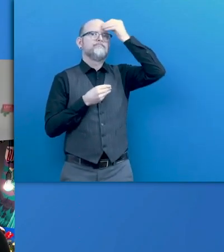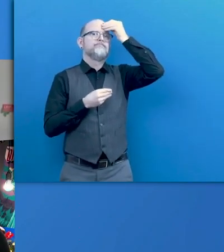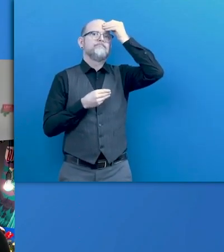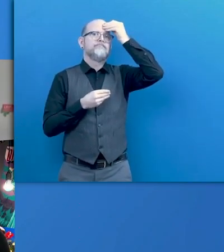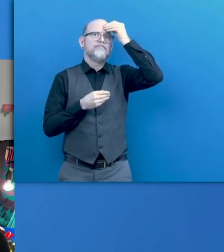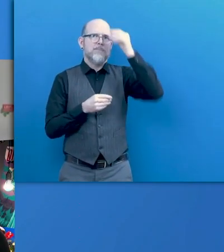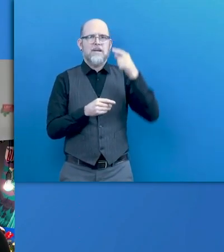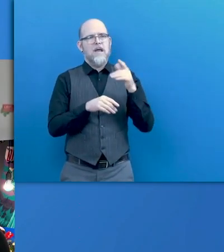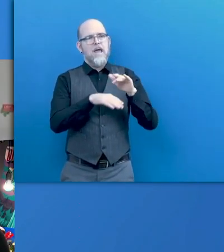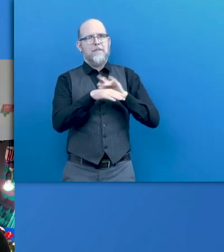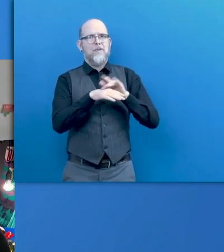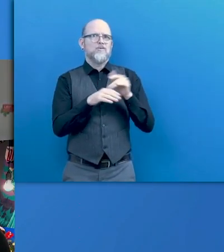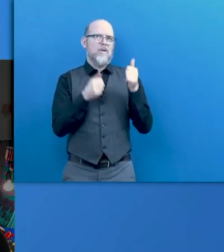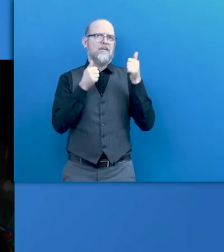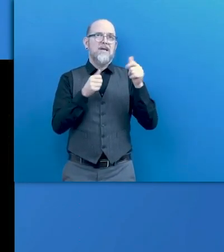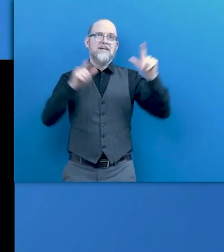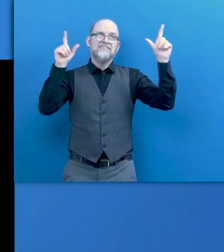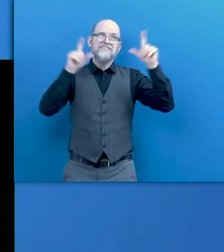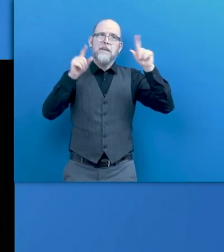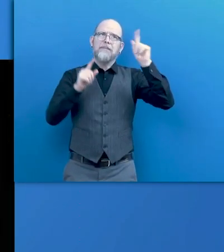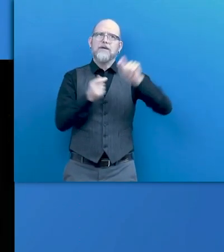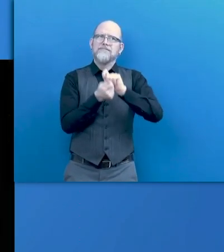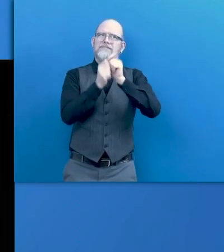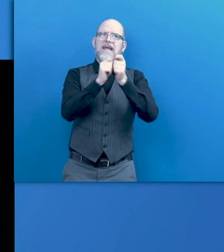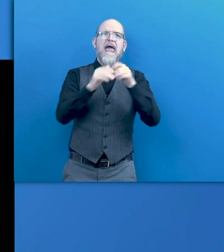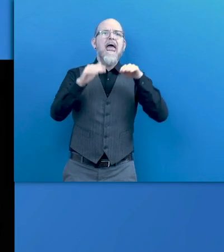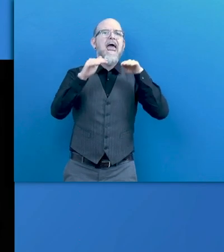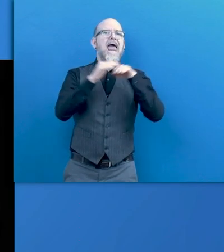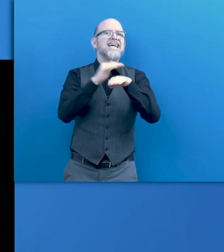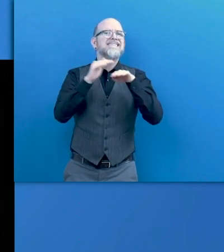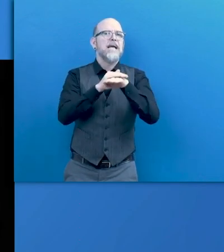that we thought, let's just make an event for accessible gaming.